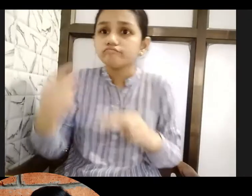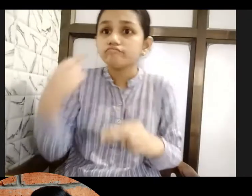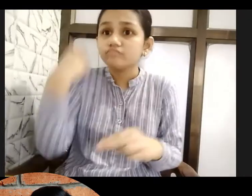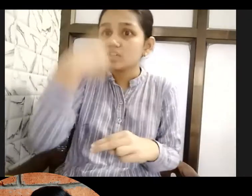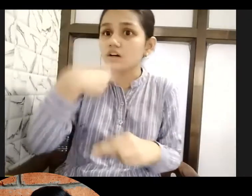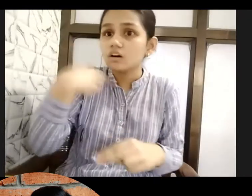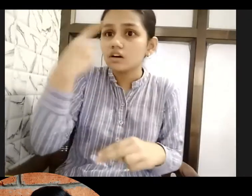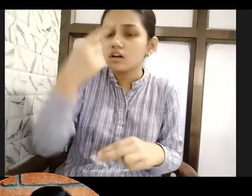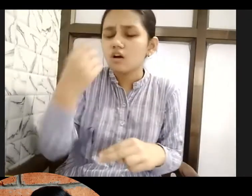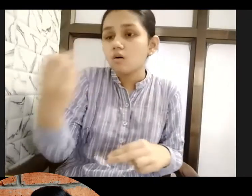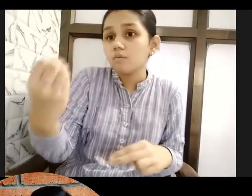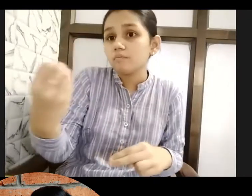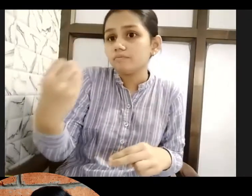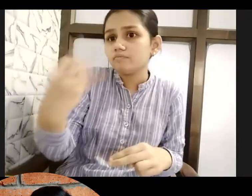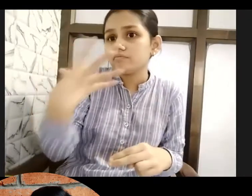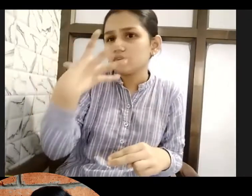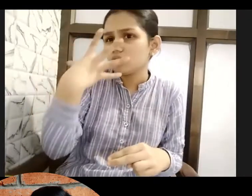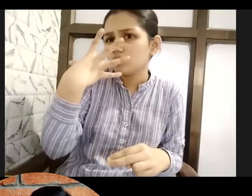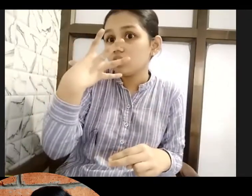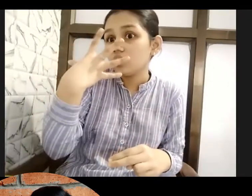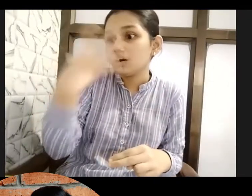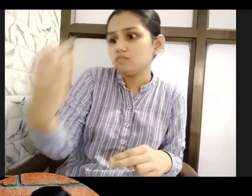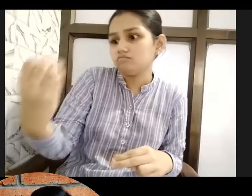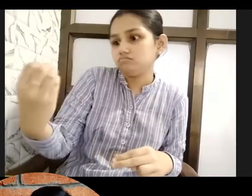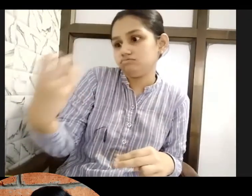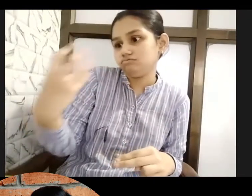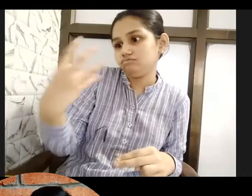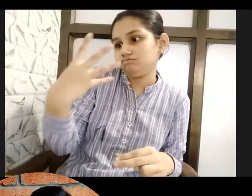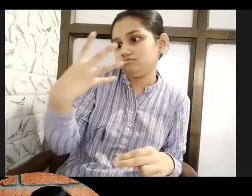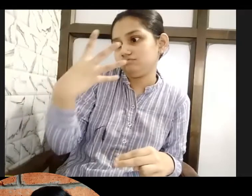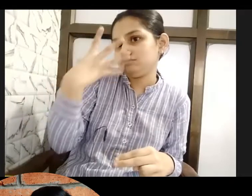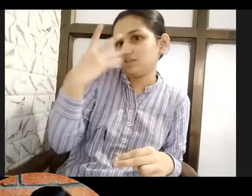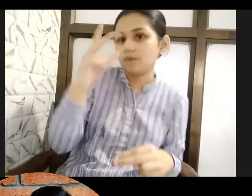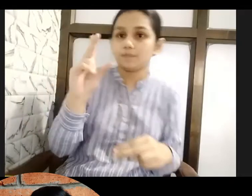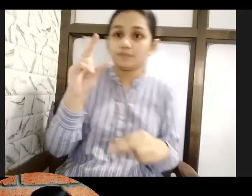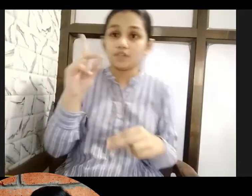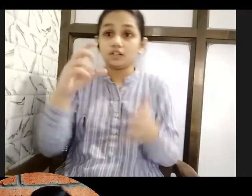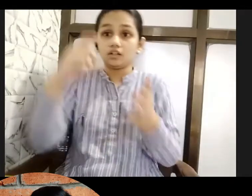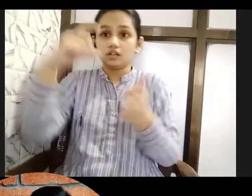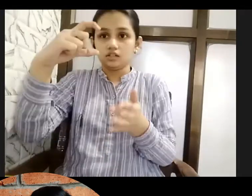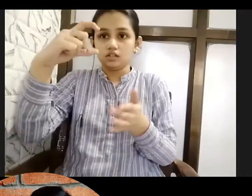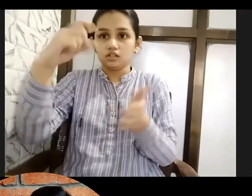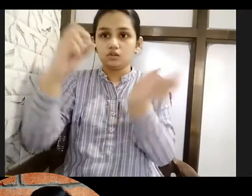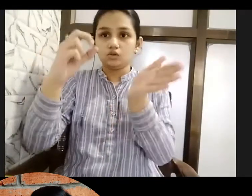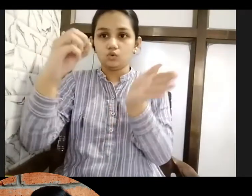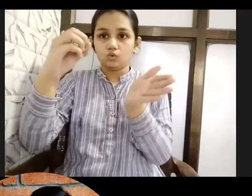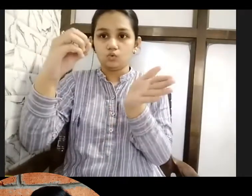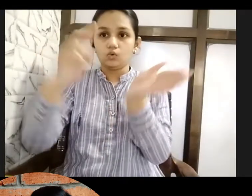And contrast.